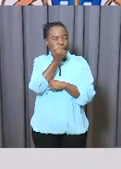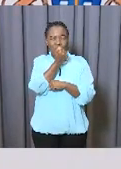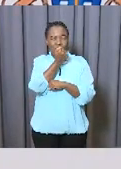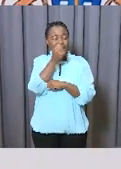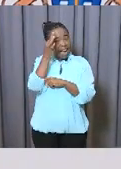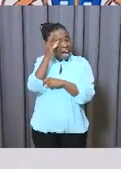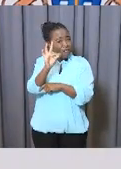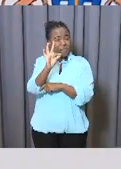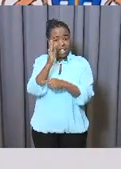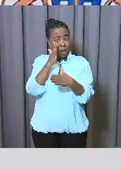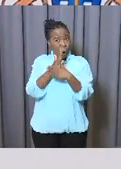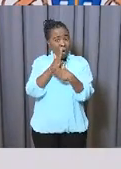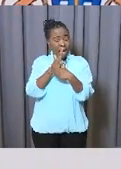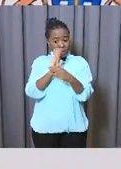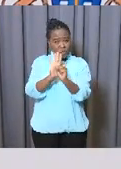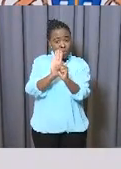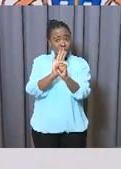been doing this work to enforce